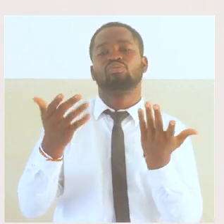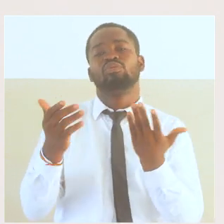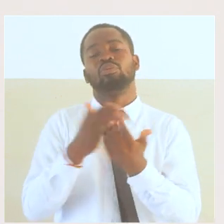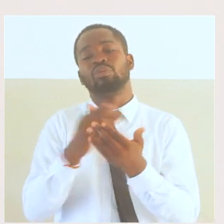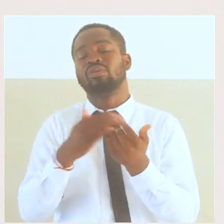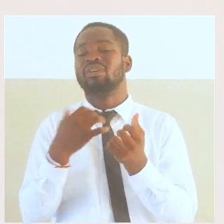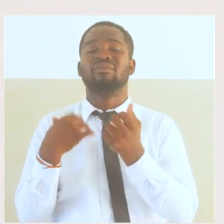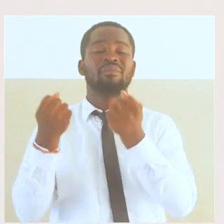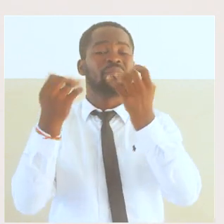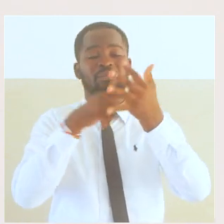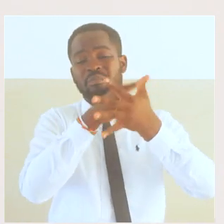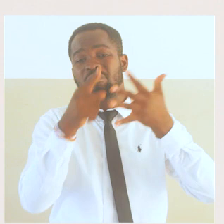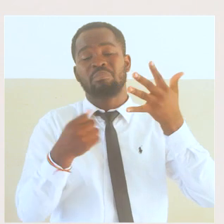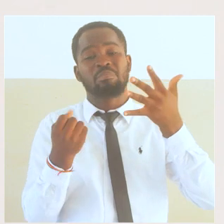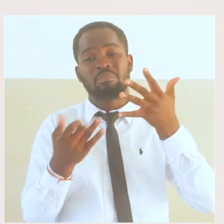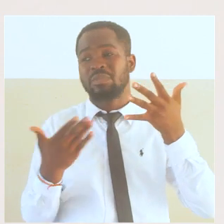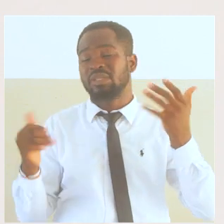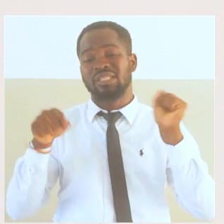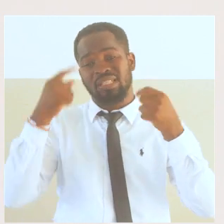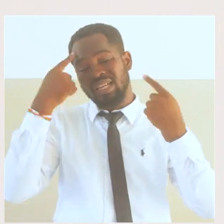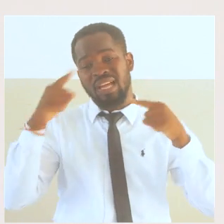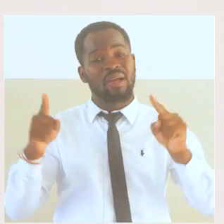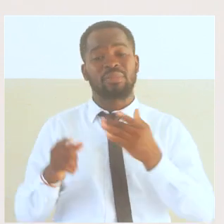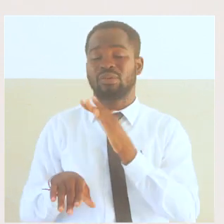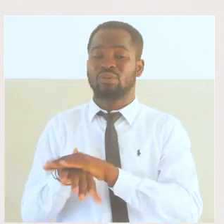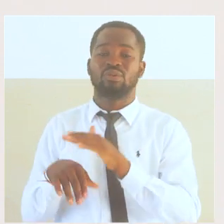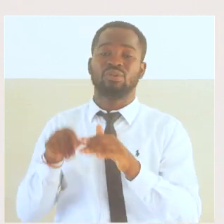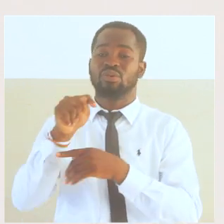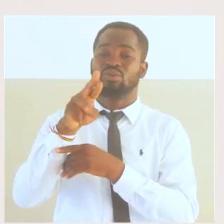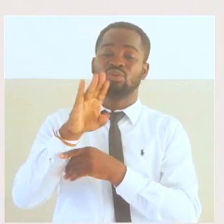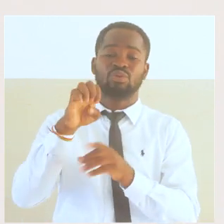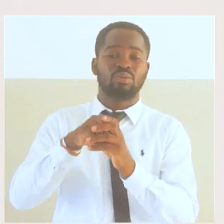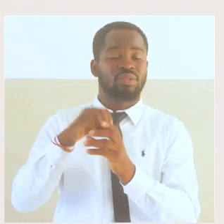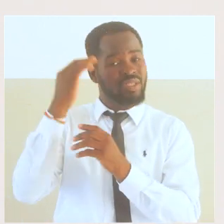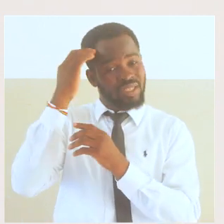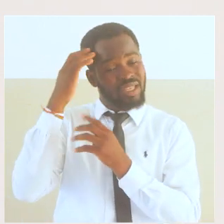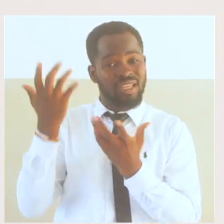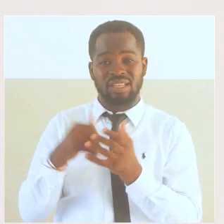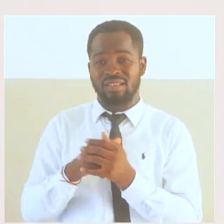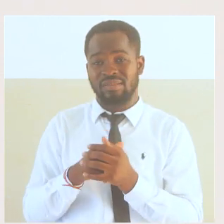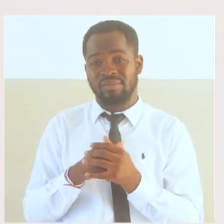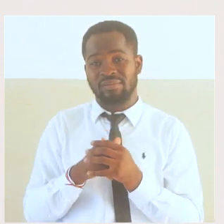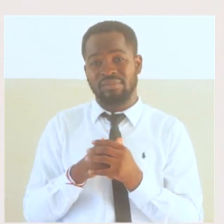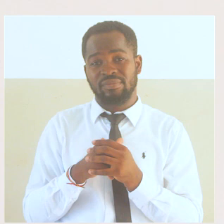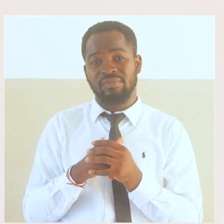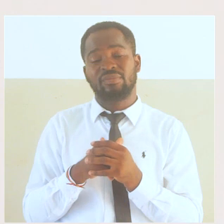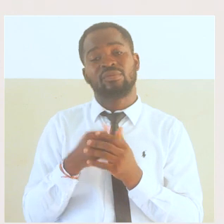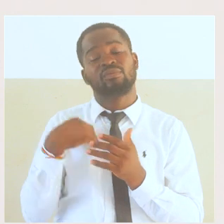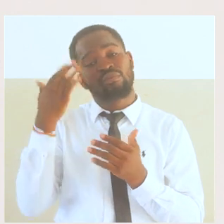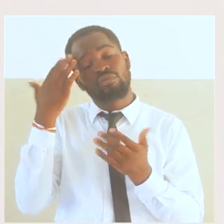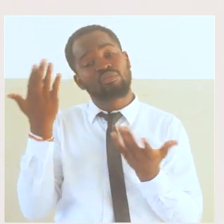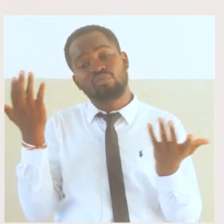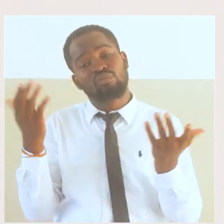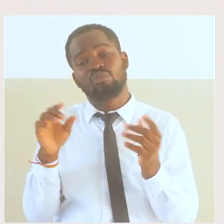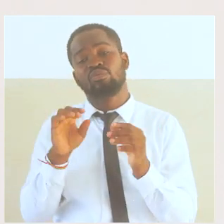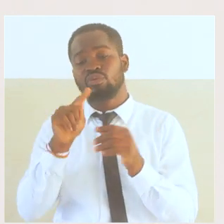in your head. It can even break. So when all this happens, then the tube is not going to function. You have to come back. So when you have